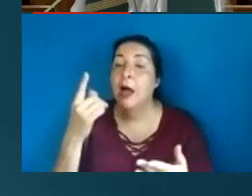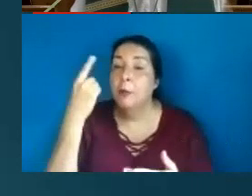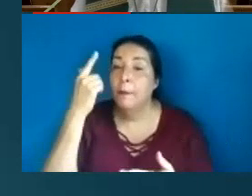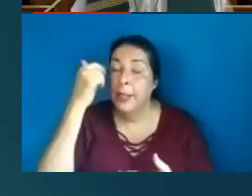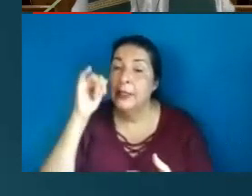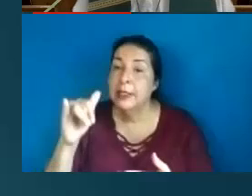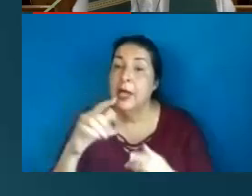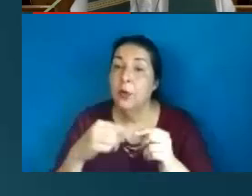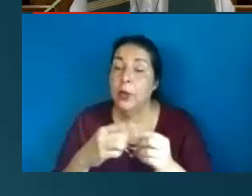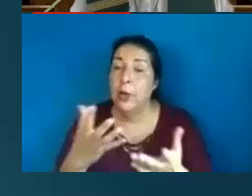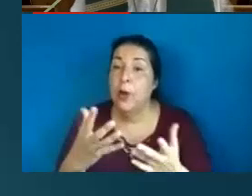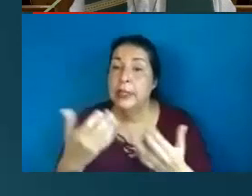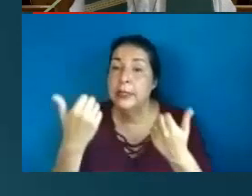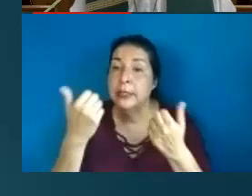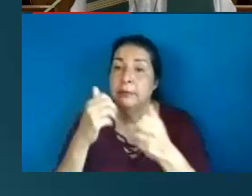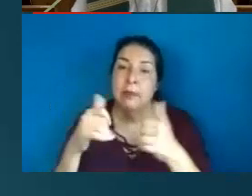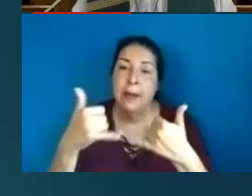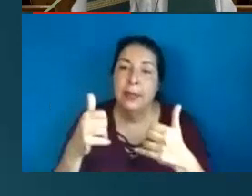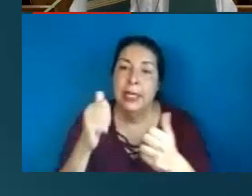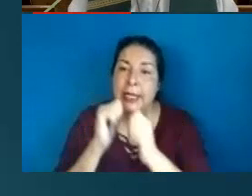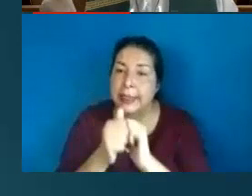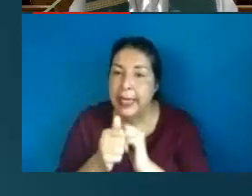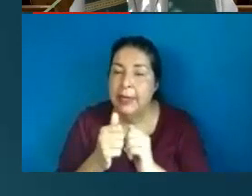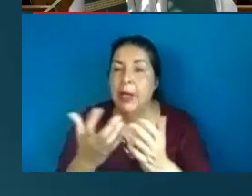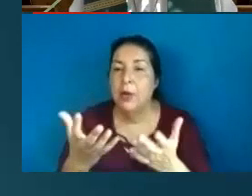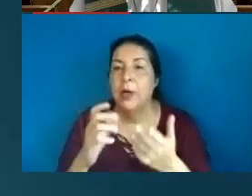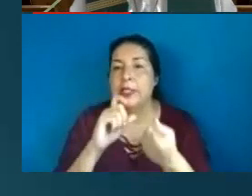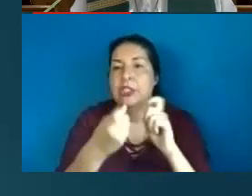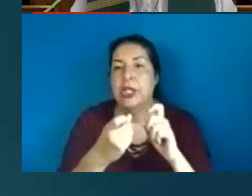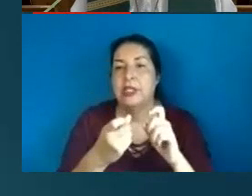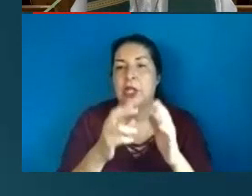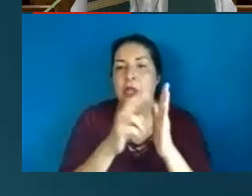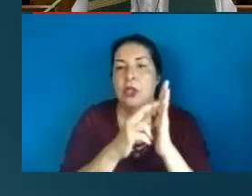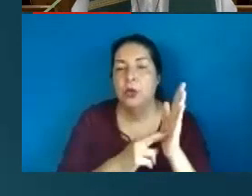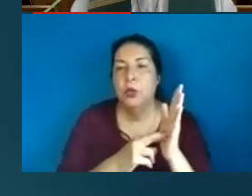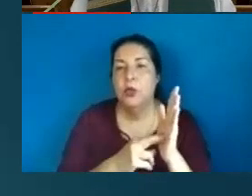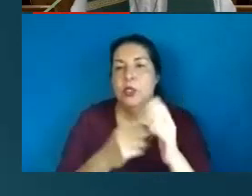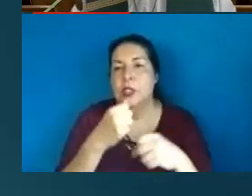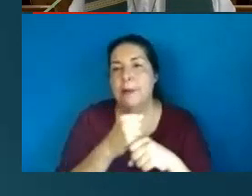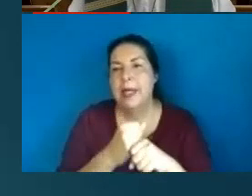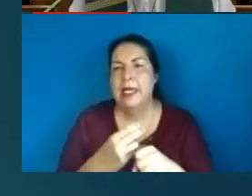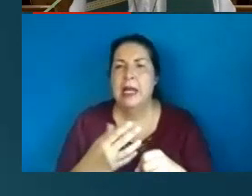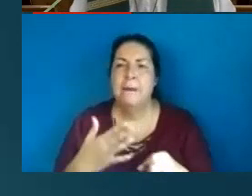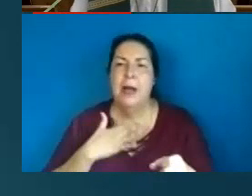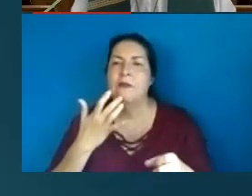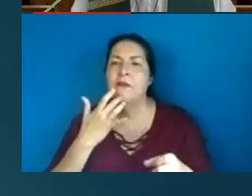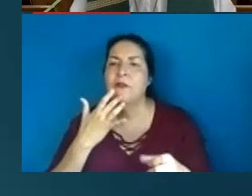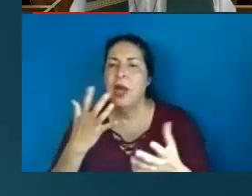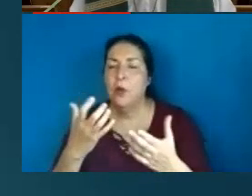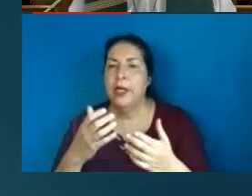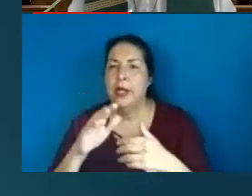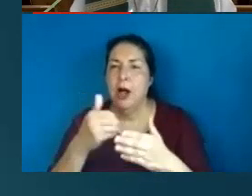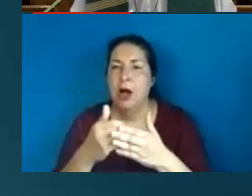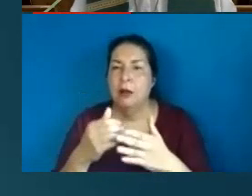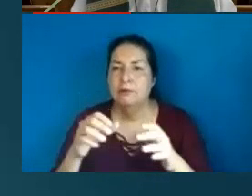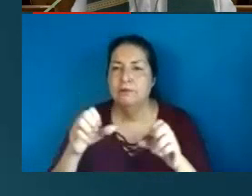play a game, I wanted to change the rules, to stack the deck in my favor. I wanted every advantage I could